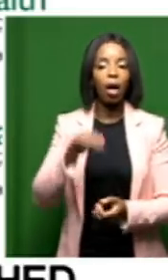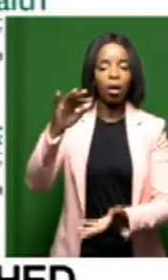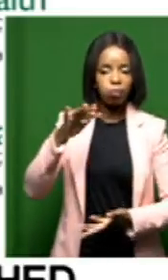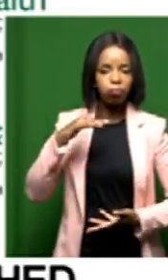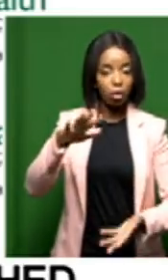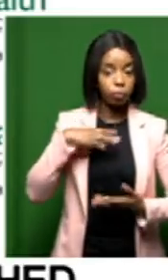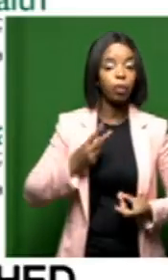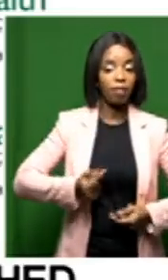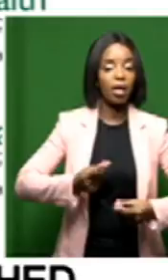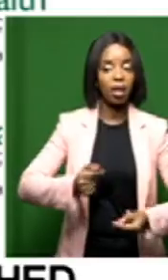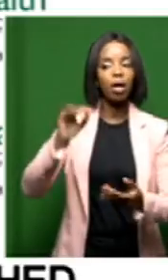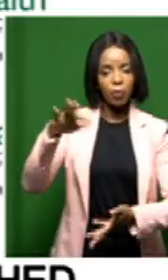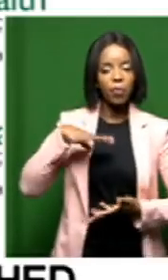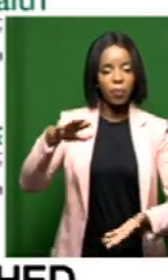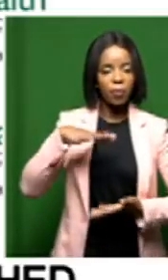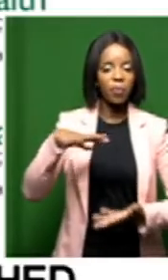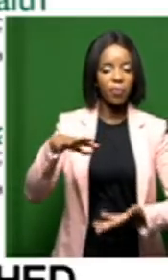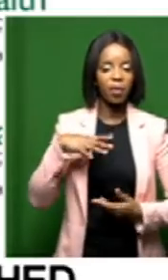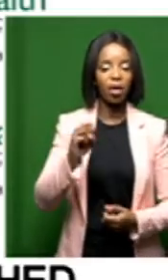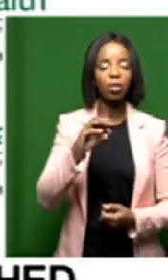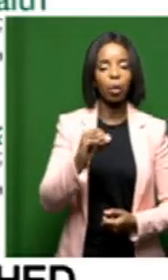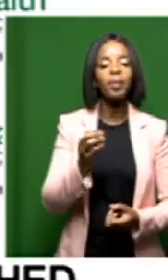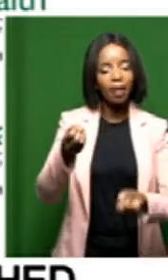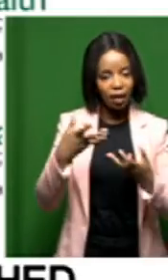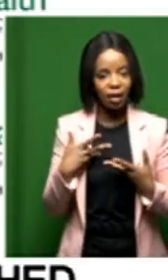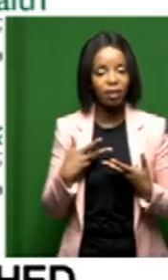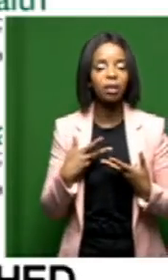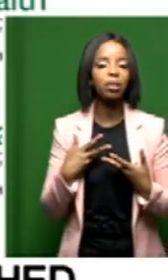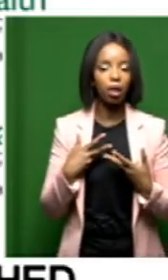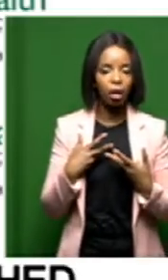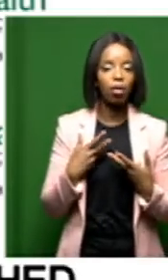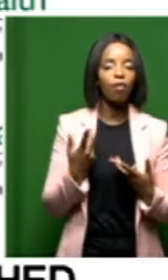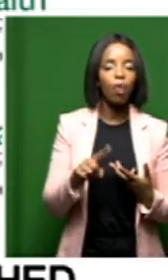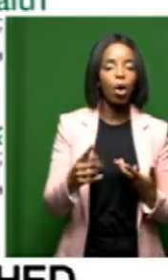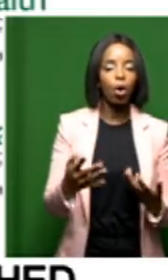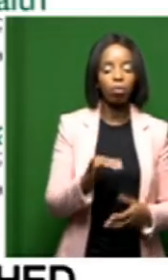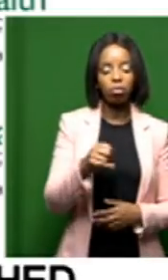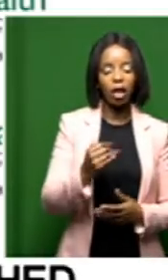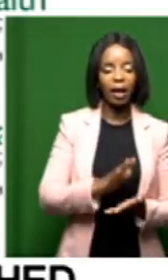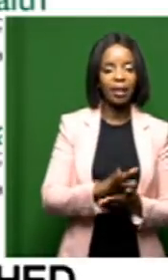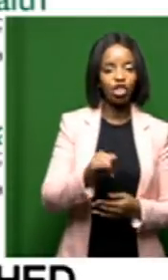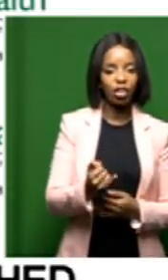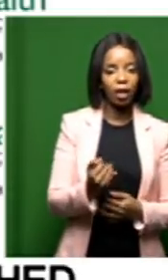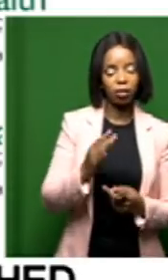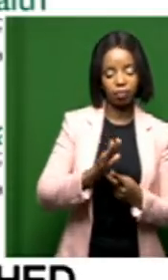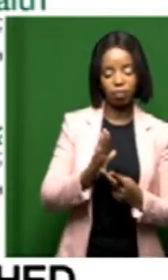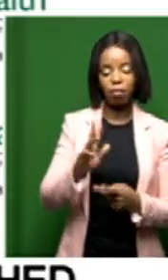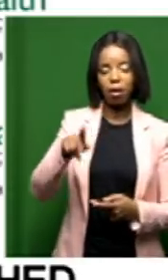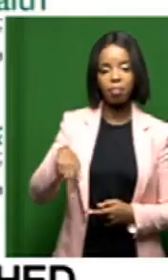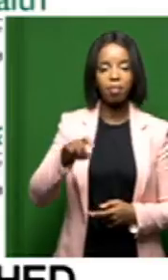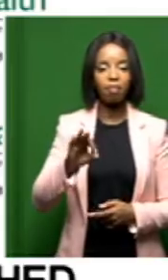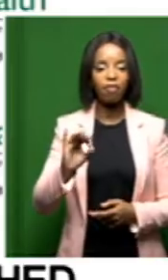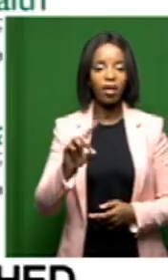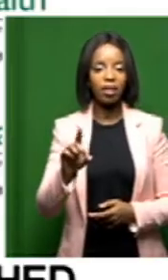in a very speedy way. So we do have the supplies for Johnson & Johnson and also the Pfizer. But